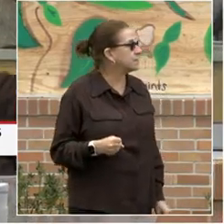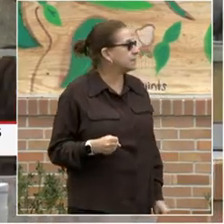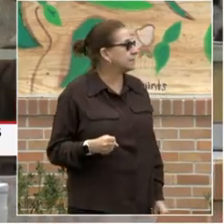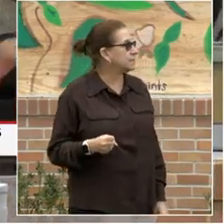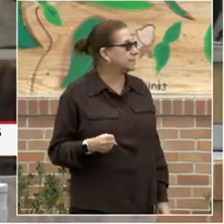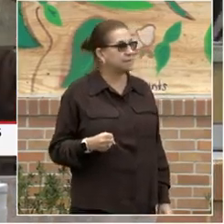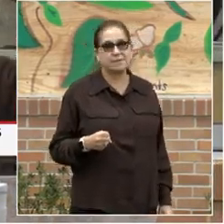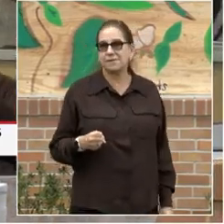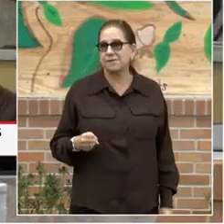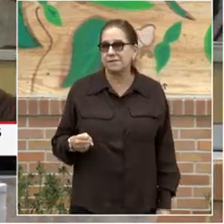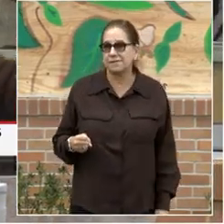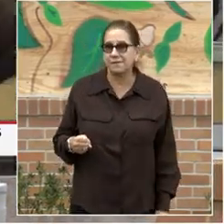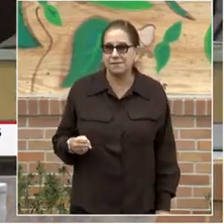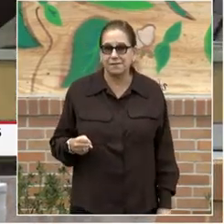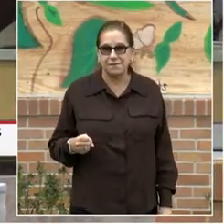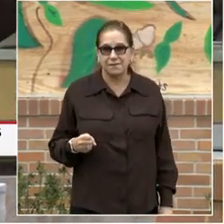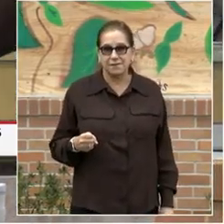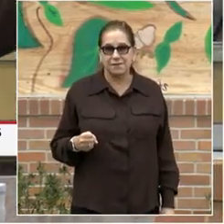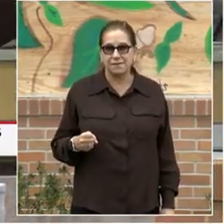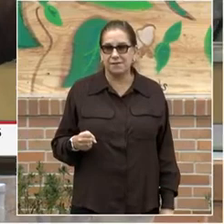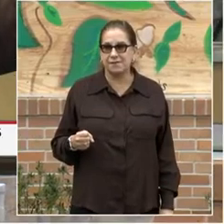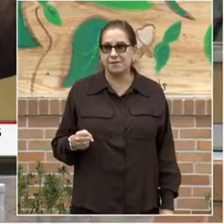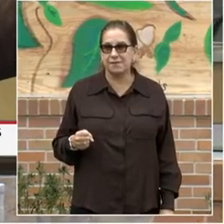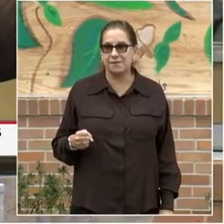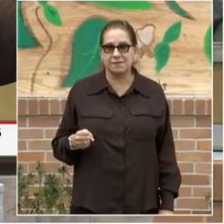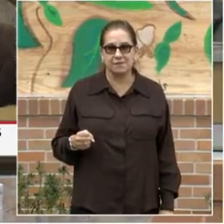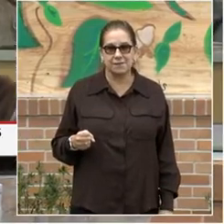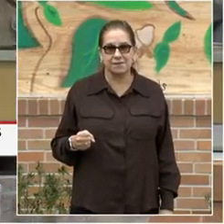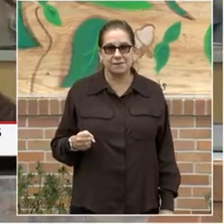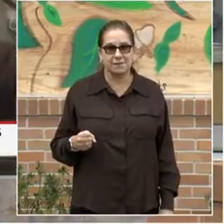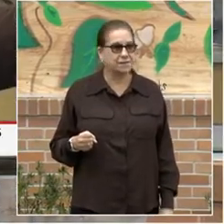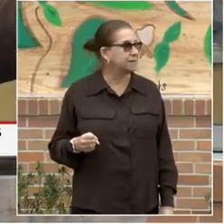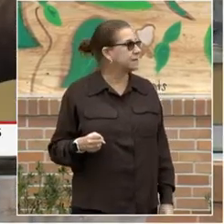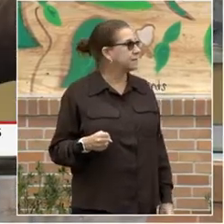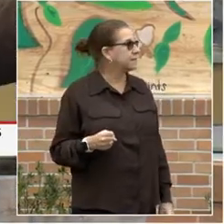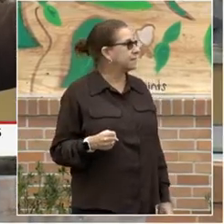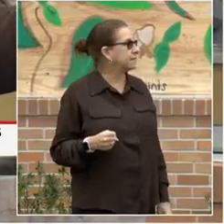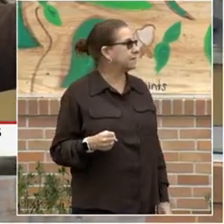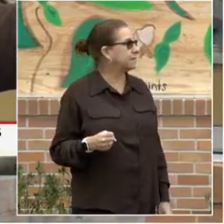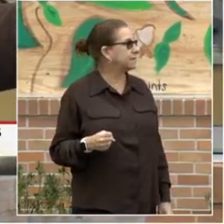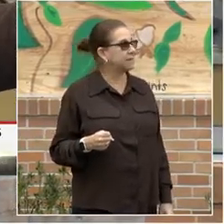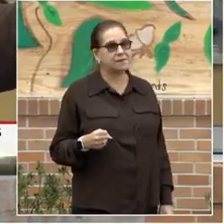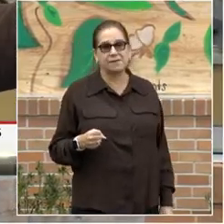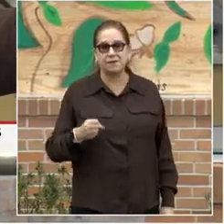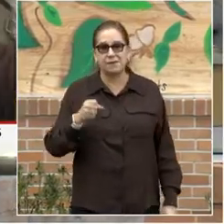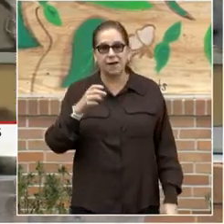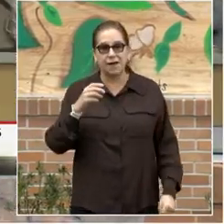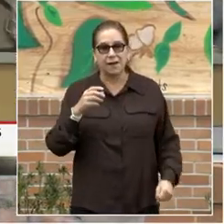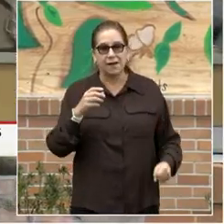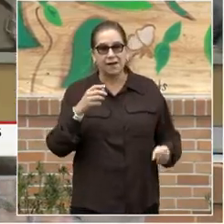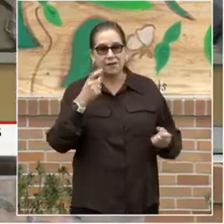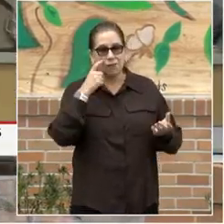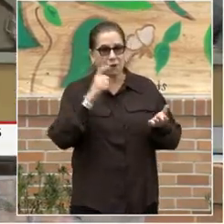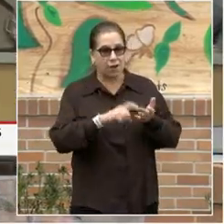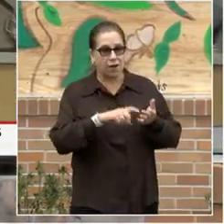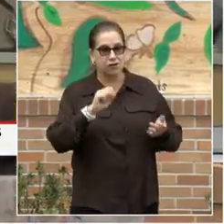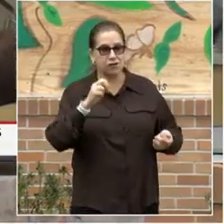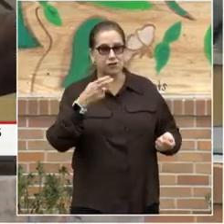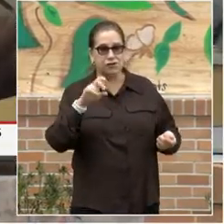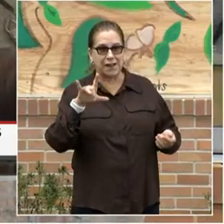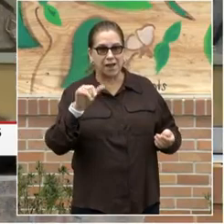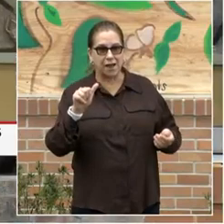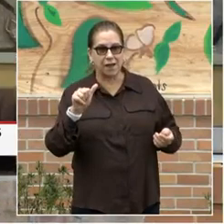Any Bellevue neighborhood officers? I just like to, there you go. There's Sheila Bunn, who is our